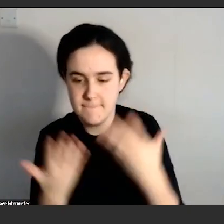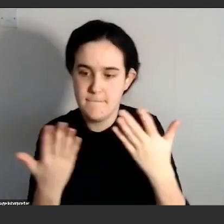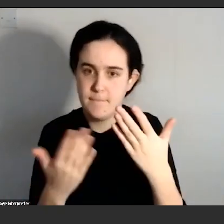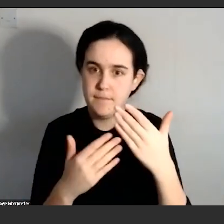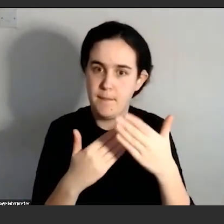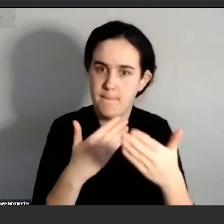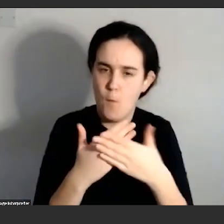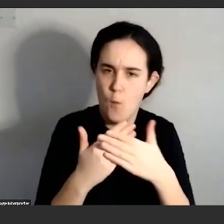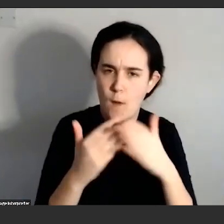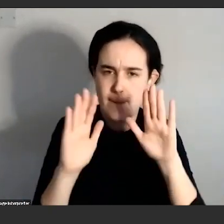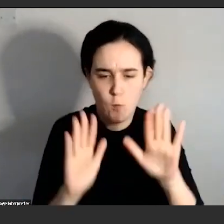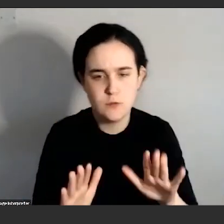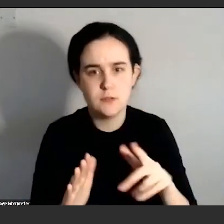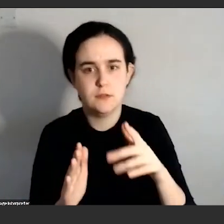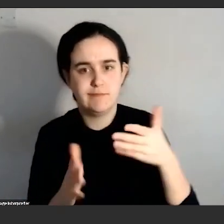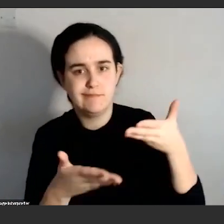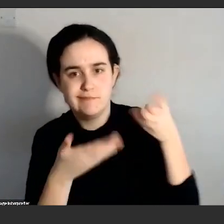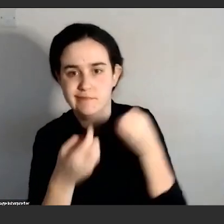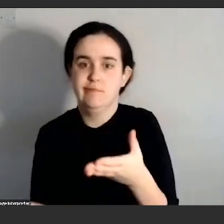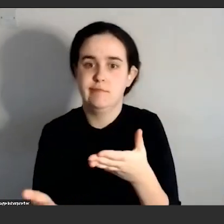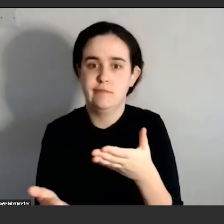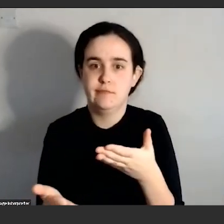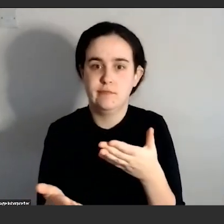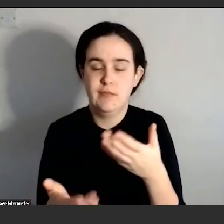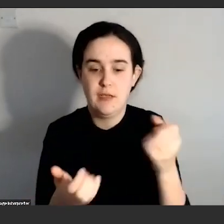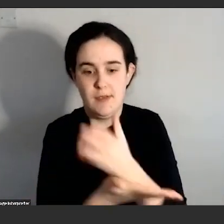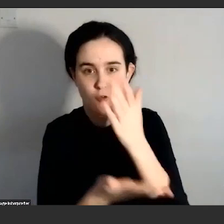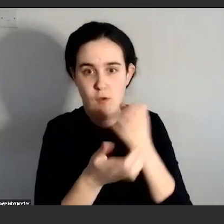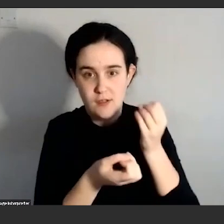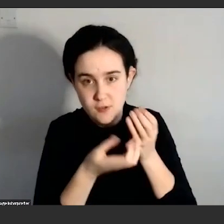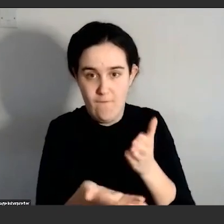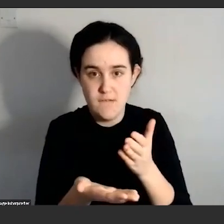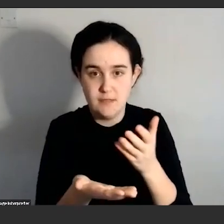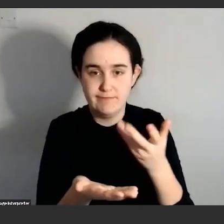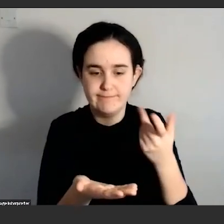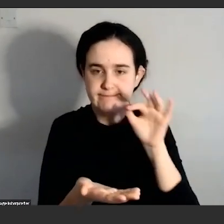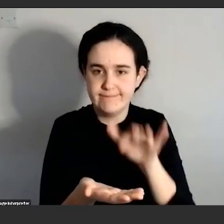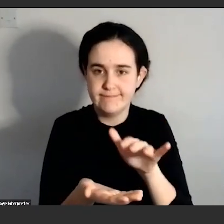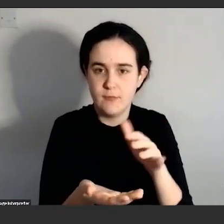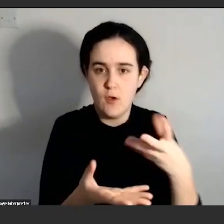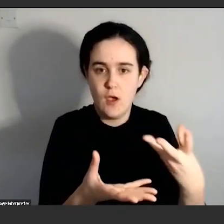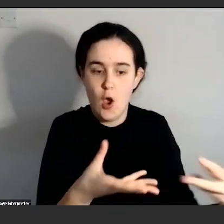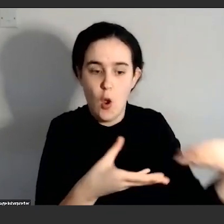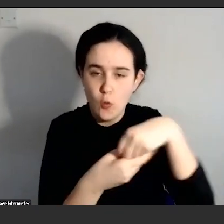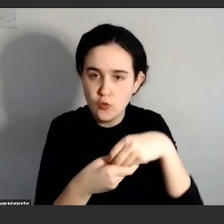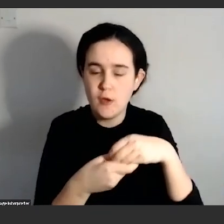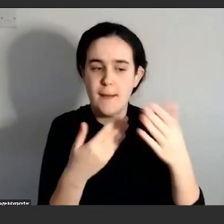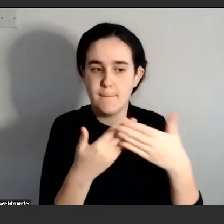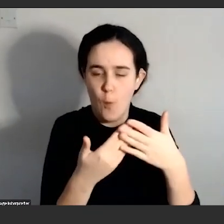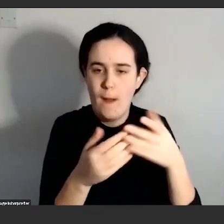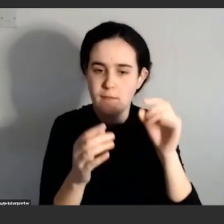do a lot of advocacy in this area. I therefore, Femi, on behalf of the President of the Republic of